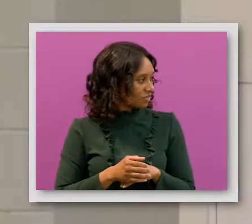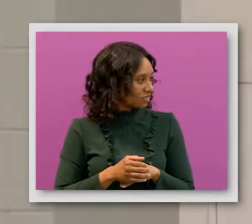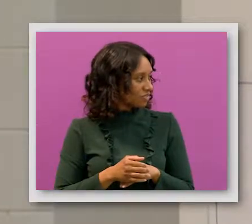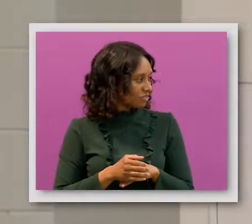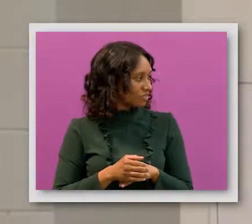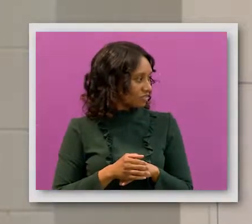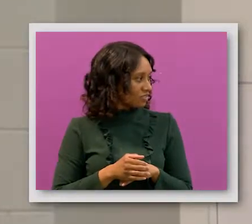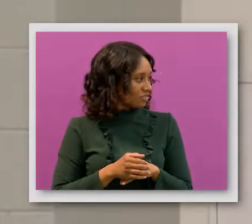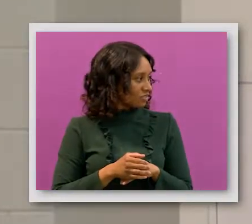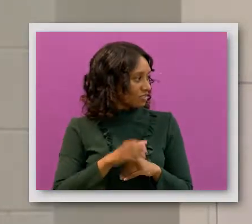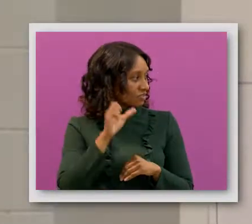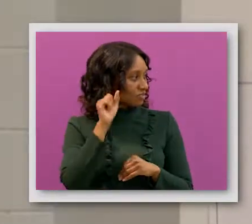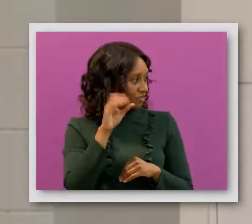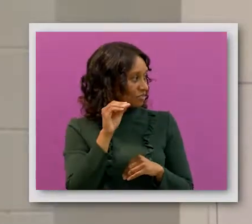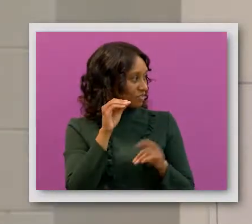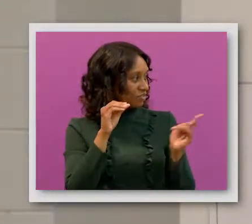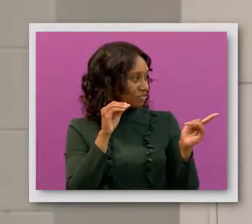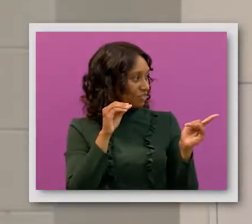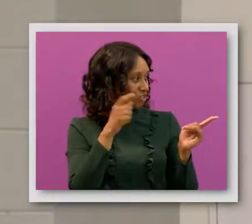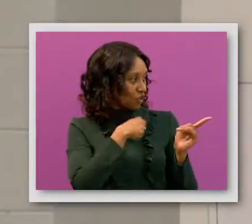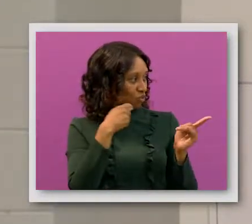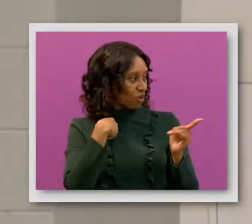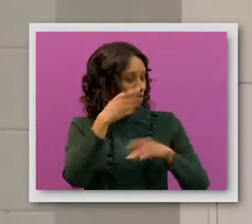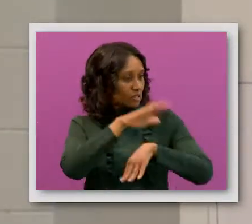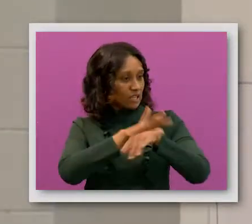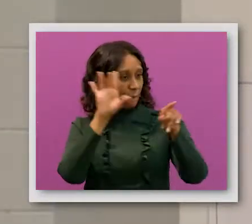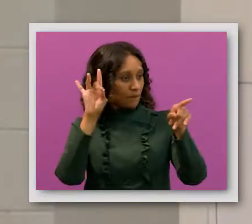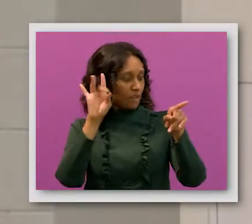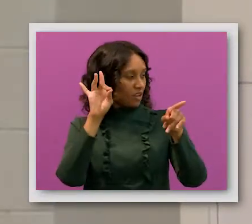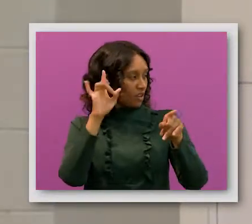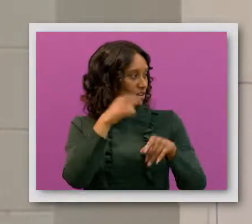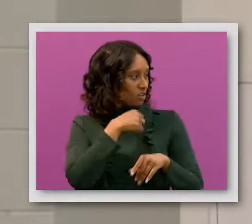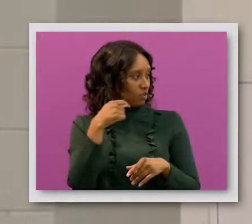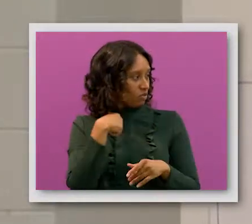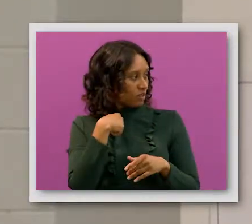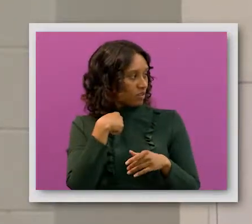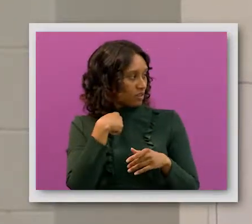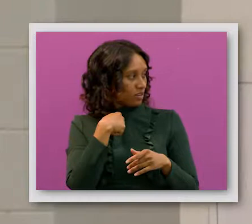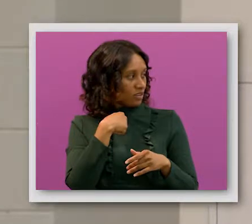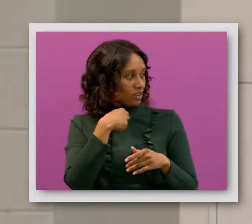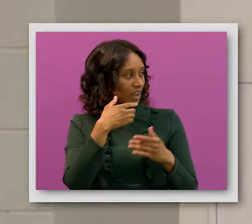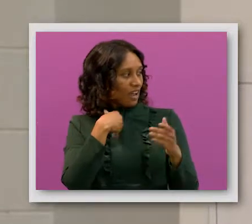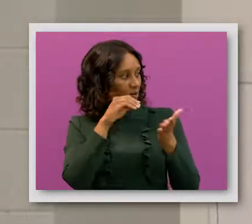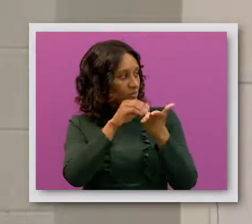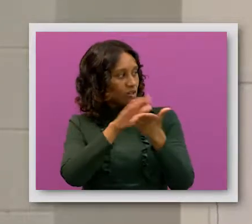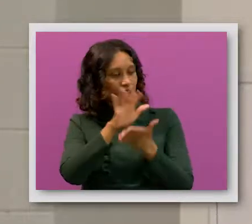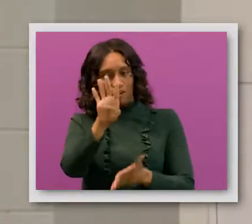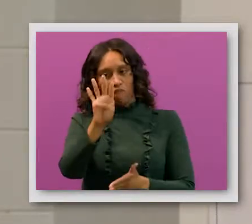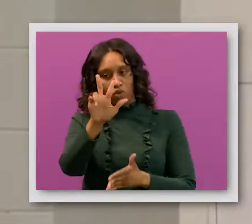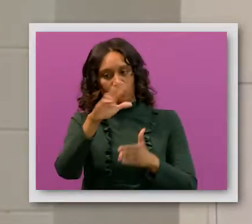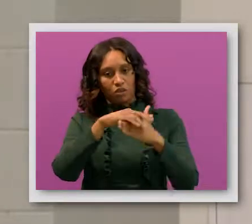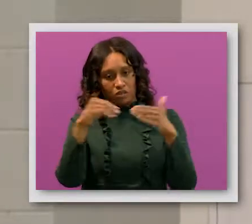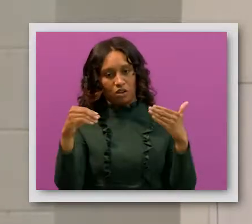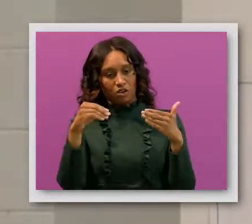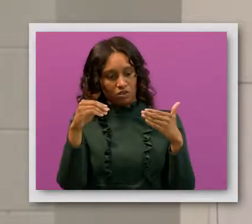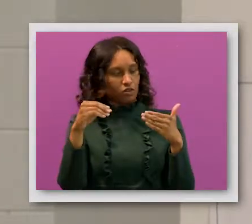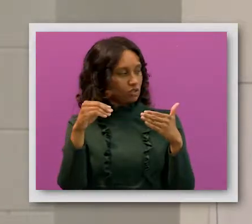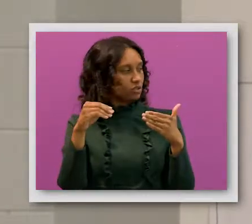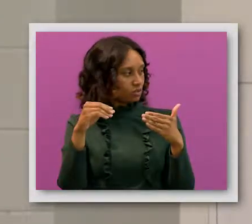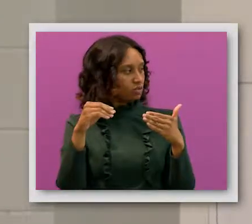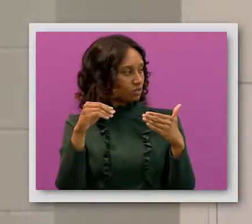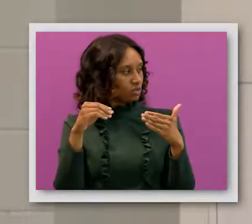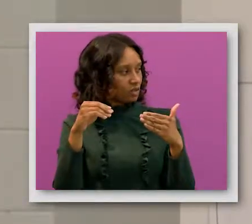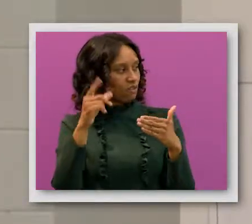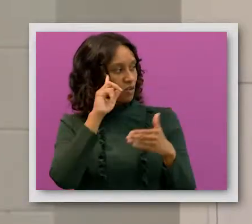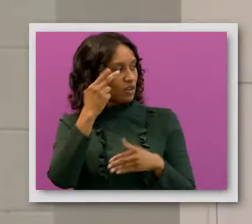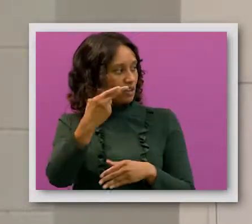So the bottom, we noticed at table 8 that there's $43 out of $100 now